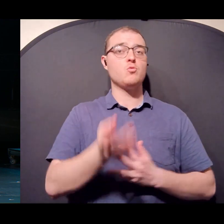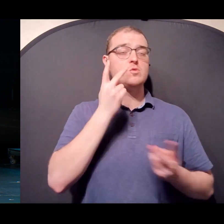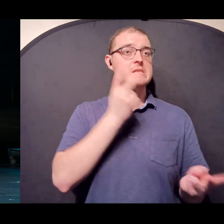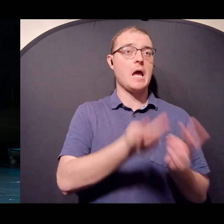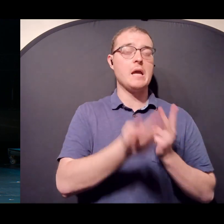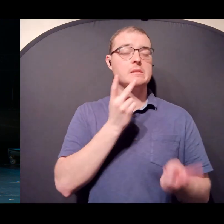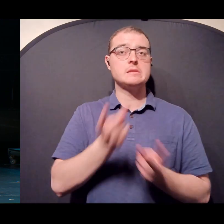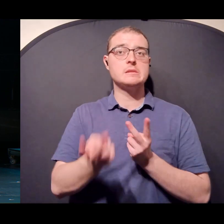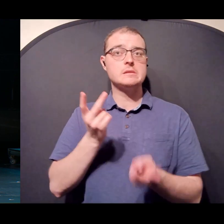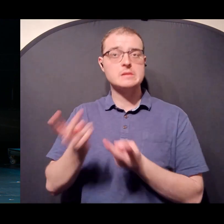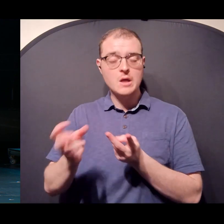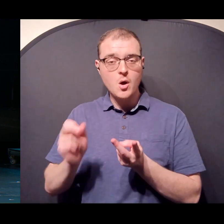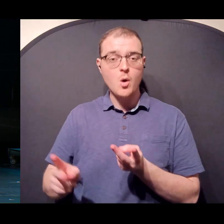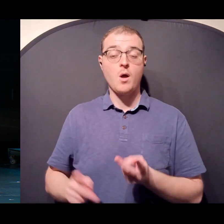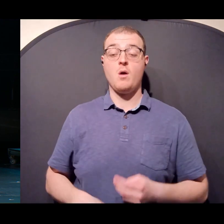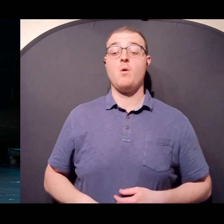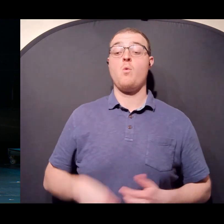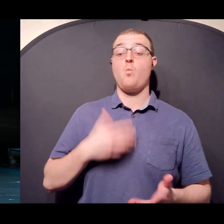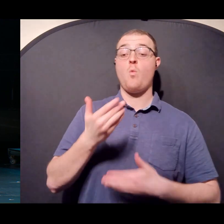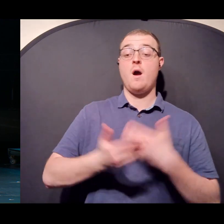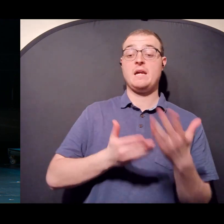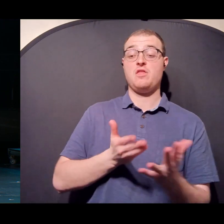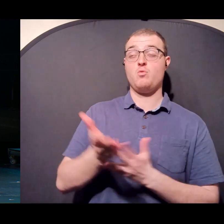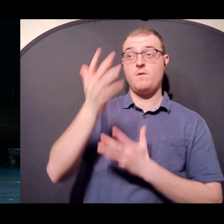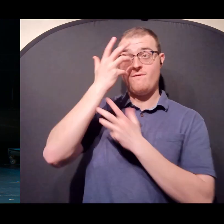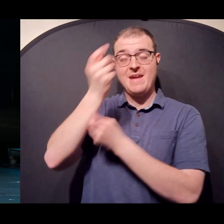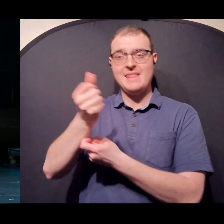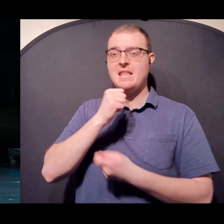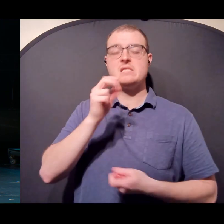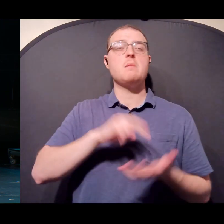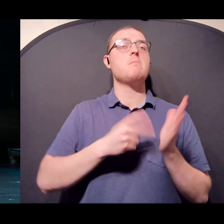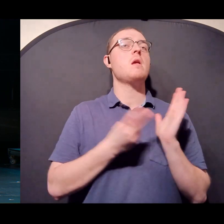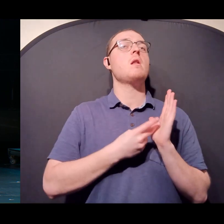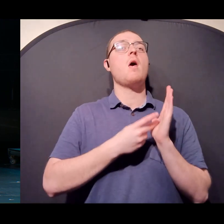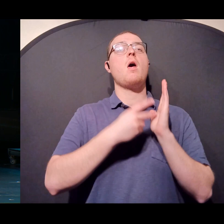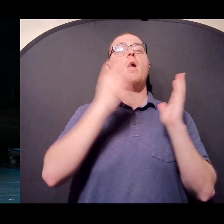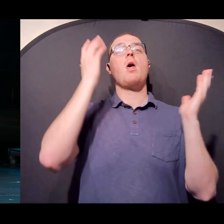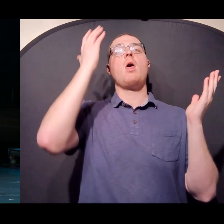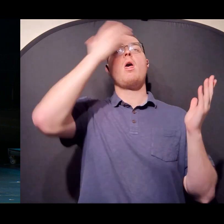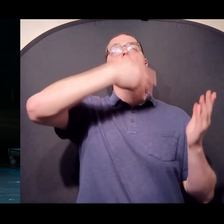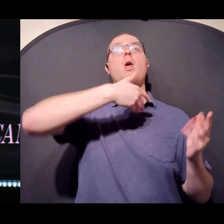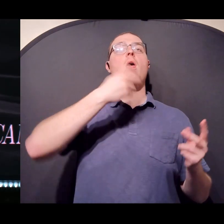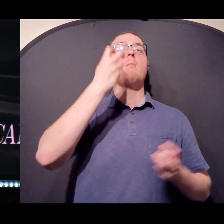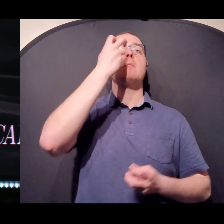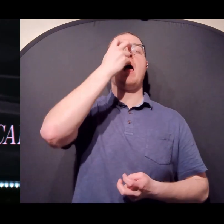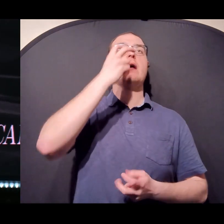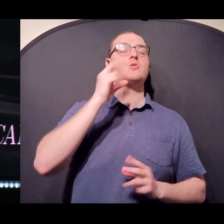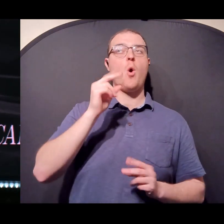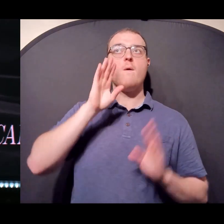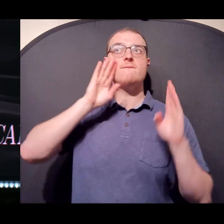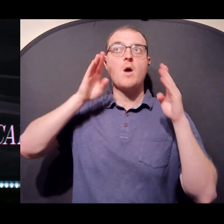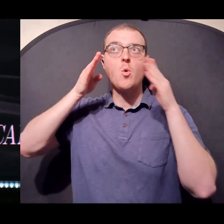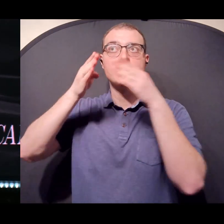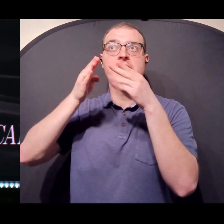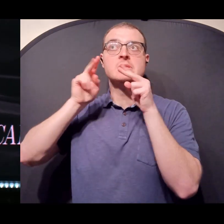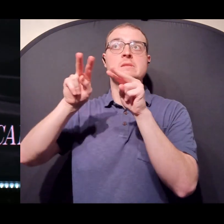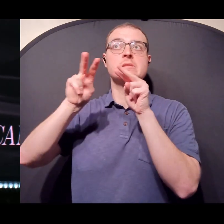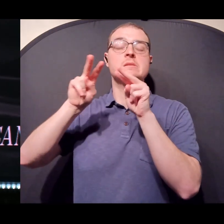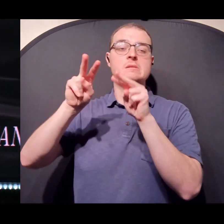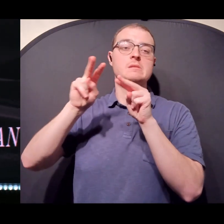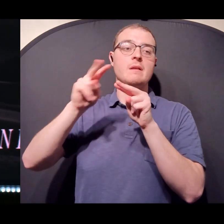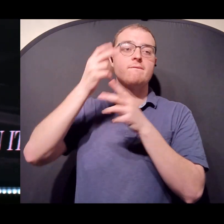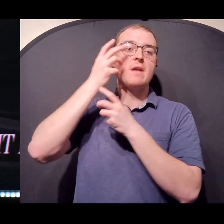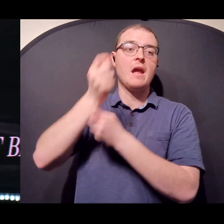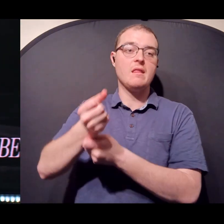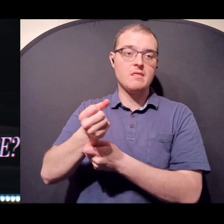sight. But walking by faith doesn't mean it's blind faith, it's focused faith. See, what you've